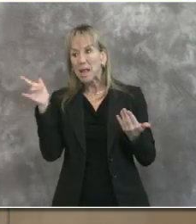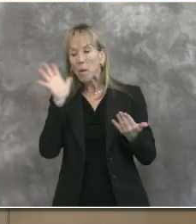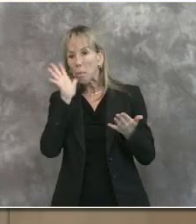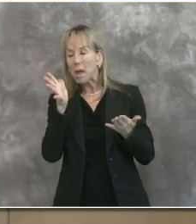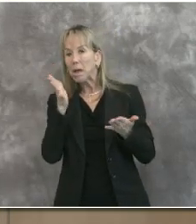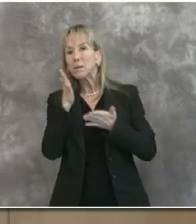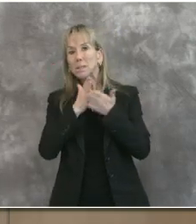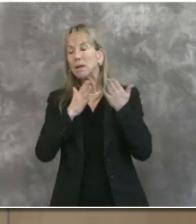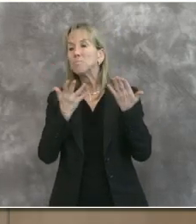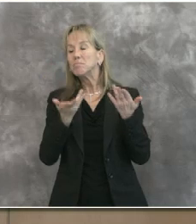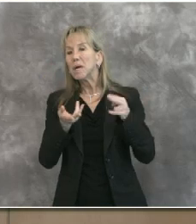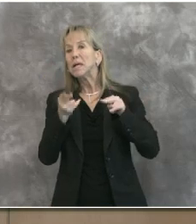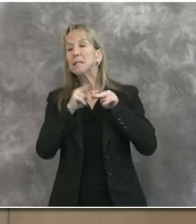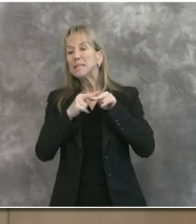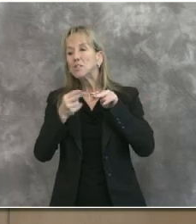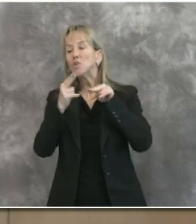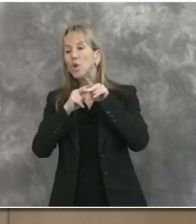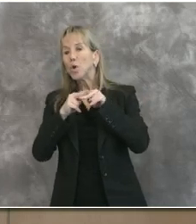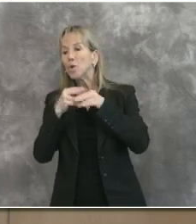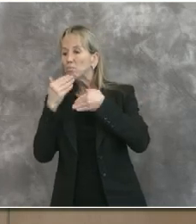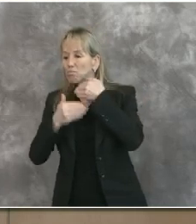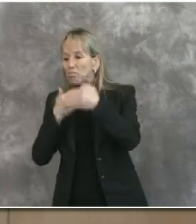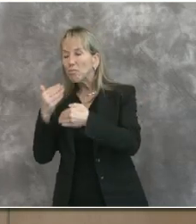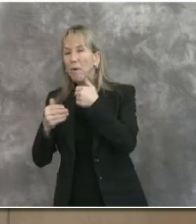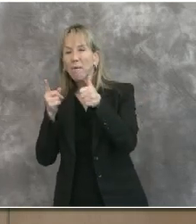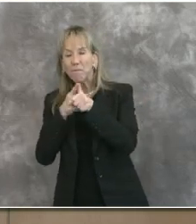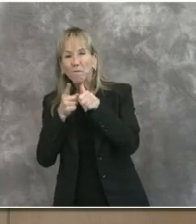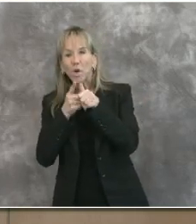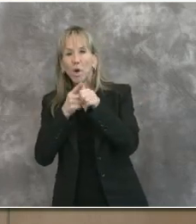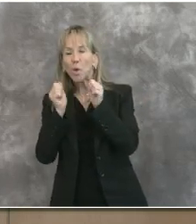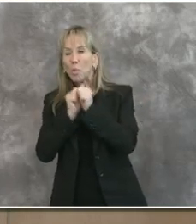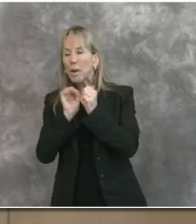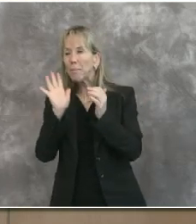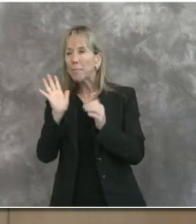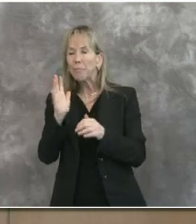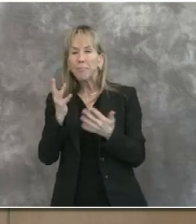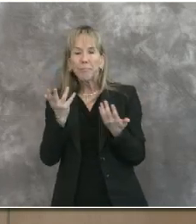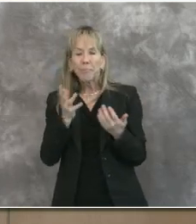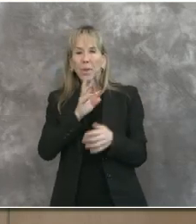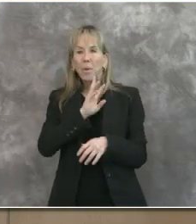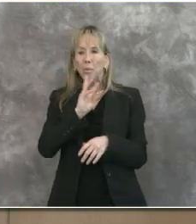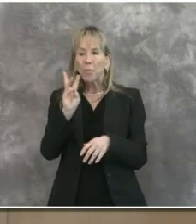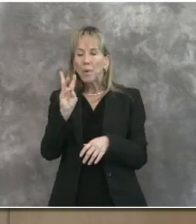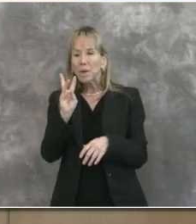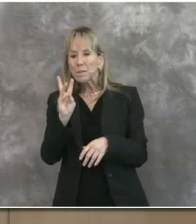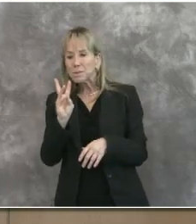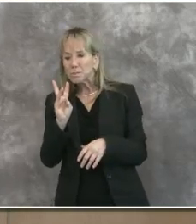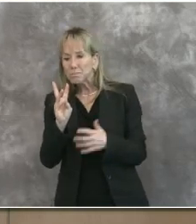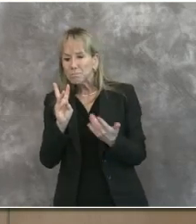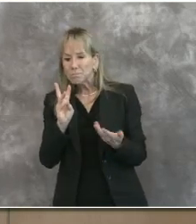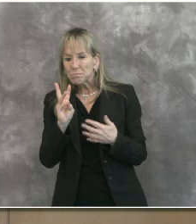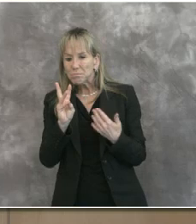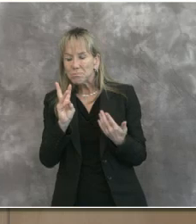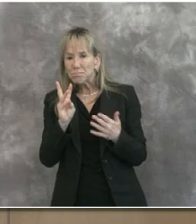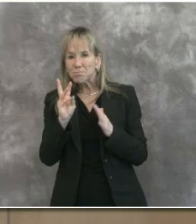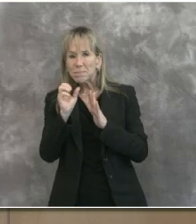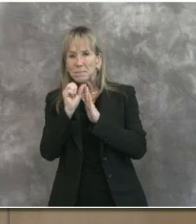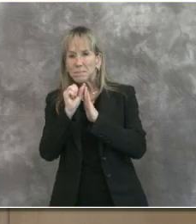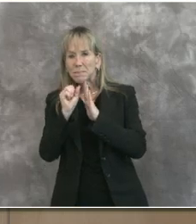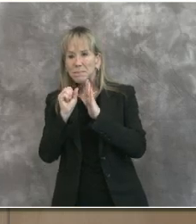some additional process involved, something to do with the Western States Pact with in another